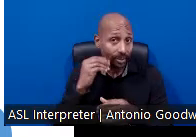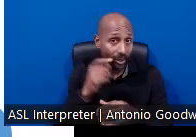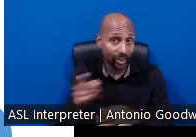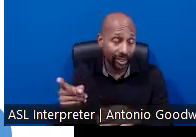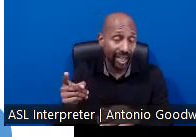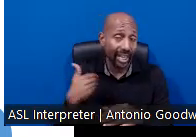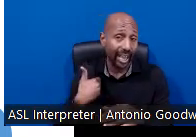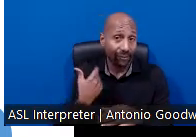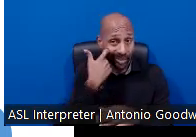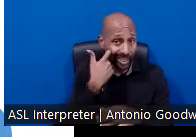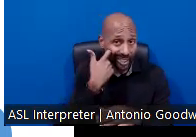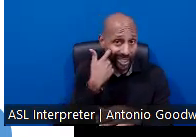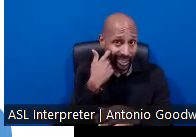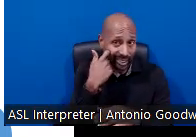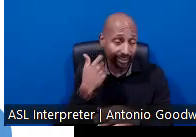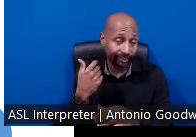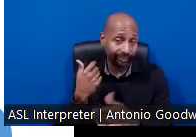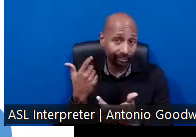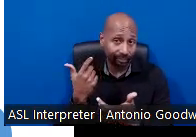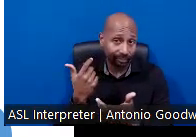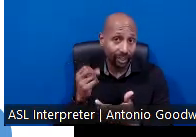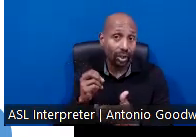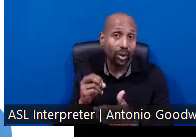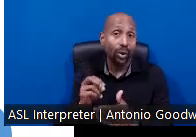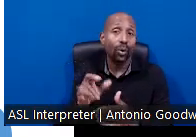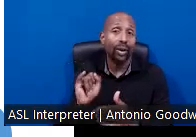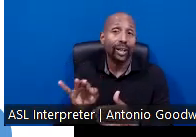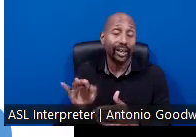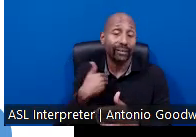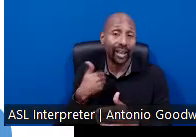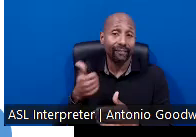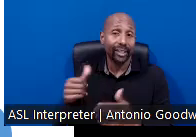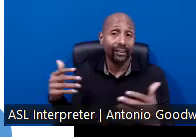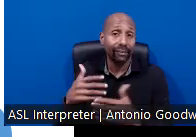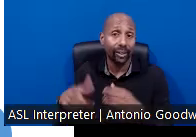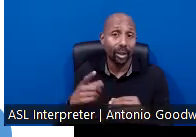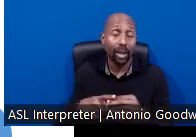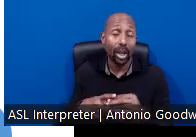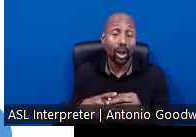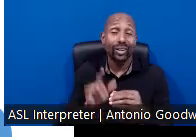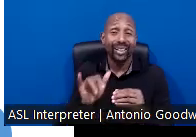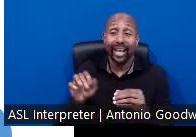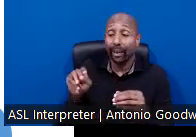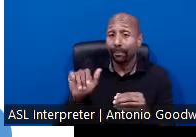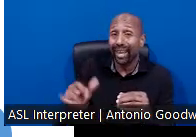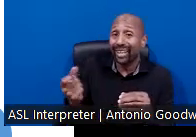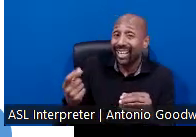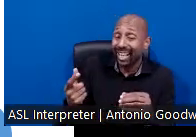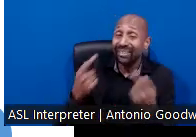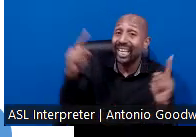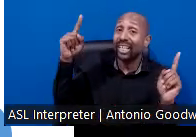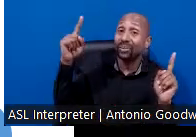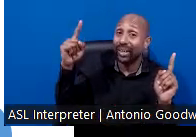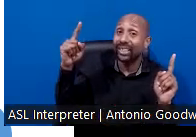month, or any fears they have with the declaration ending on May 11th? Feel free to write it in the chat box